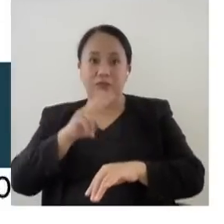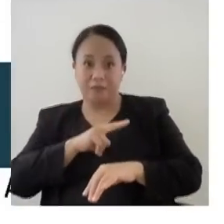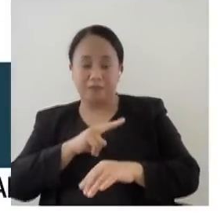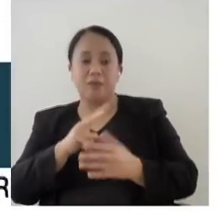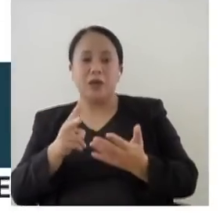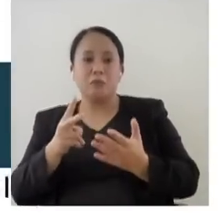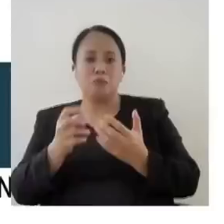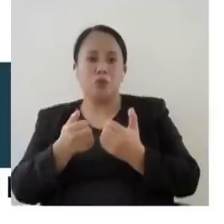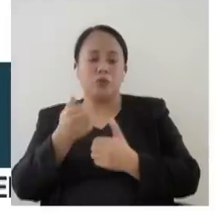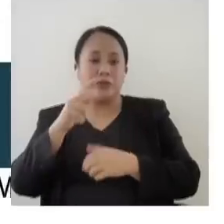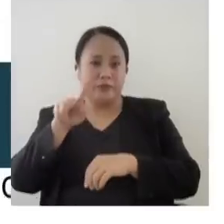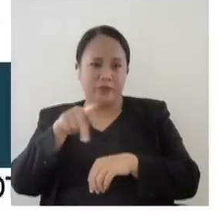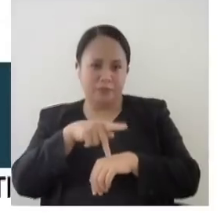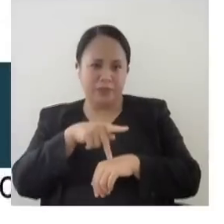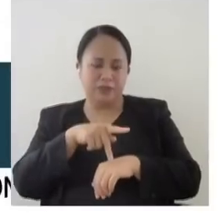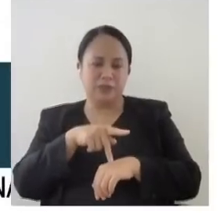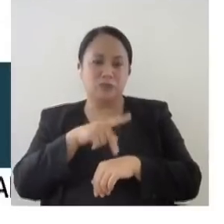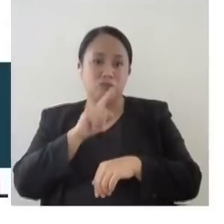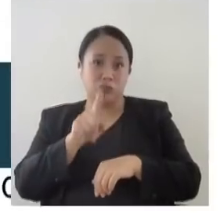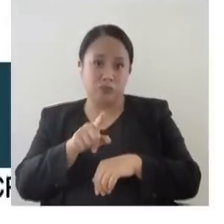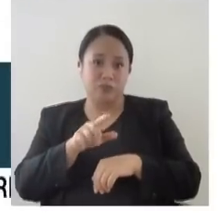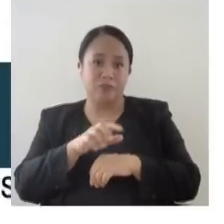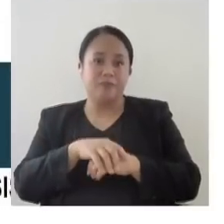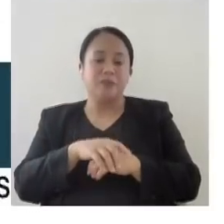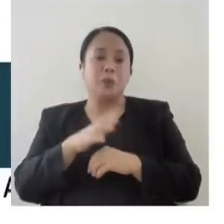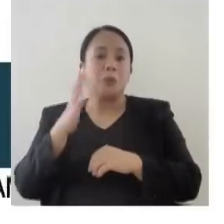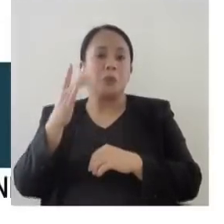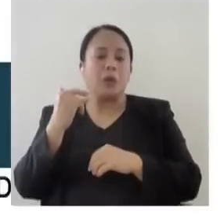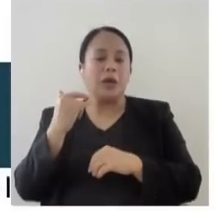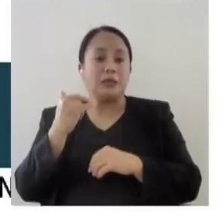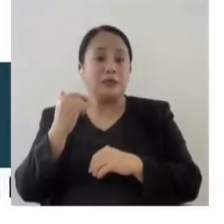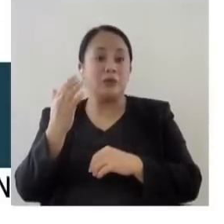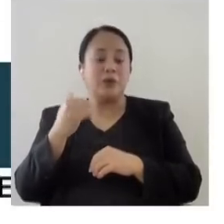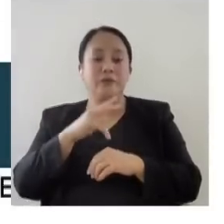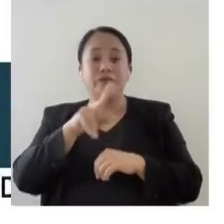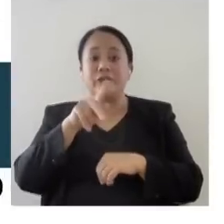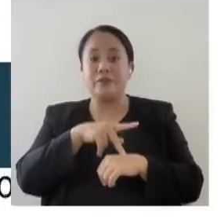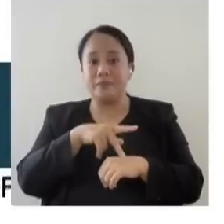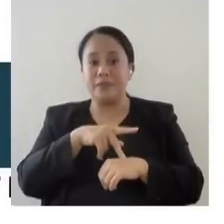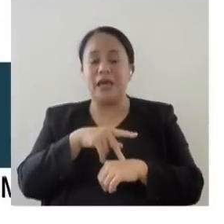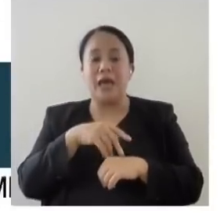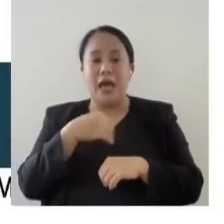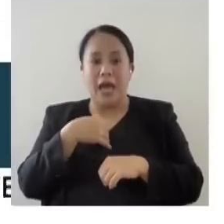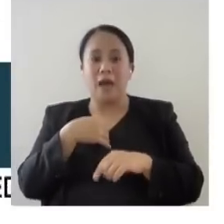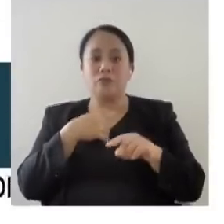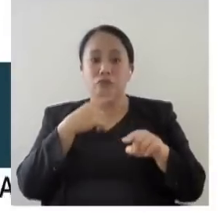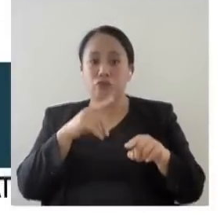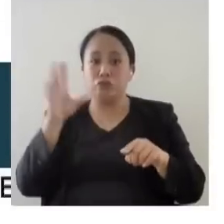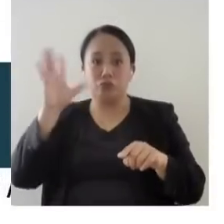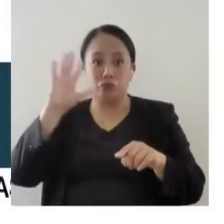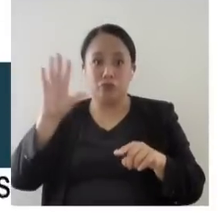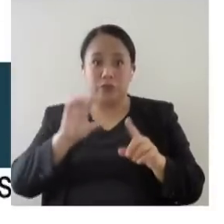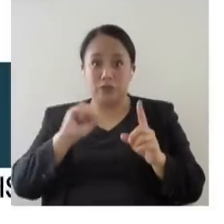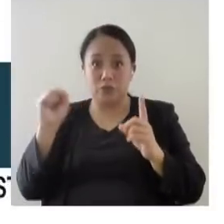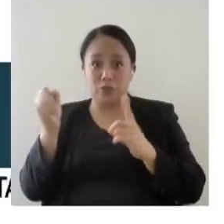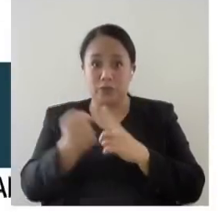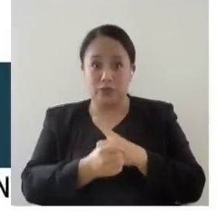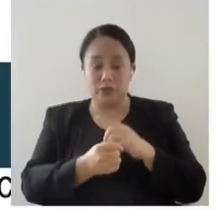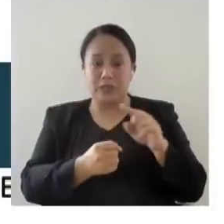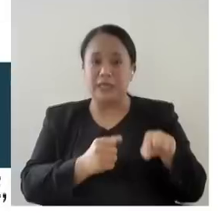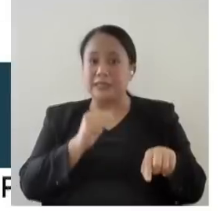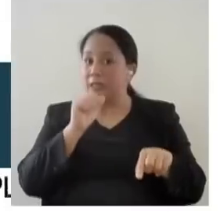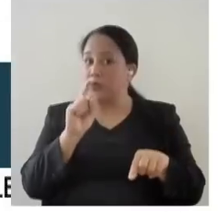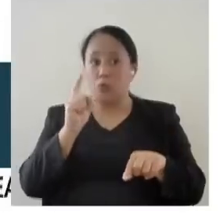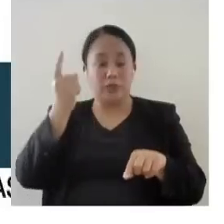the Philippines, frankly, simply because the Philippines has this really unique situation of not only having